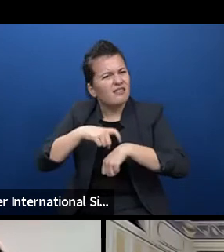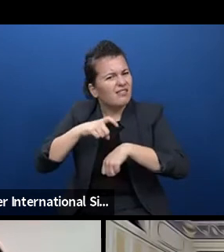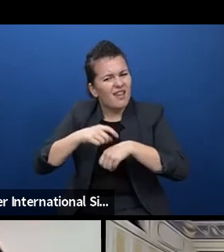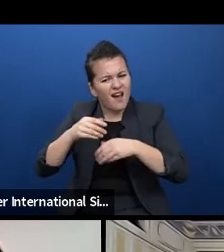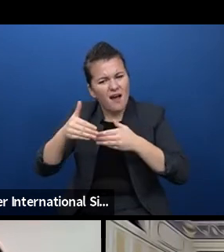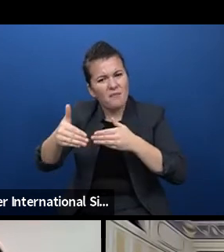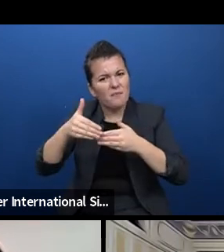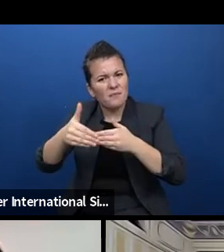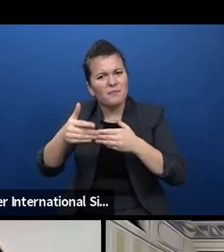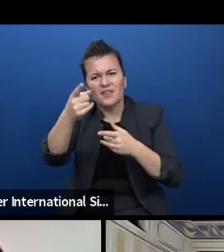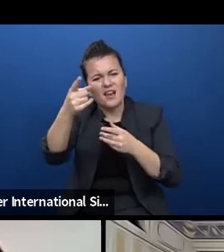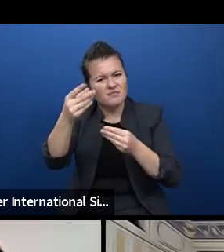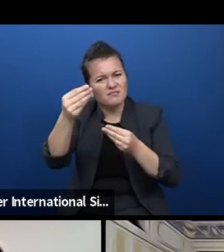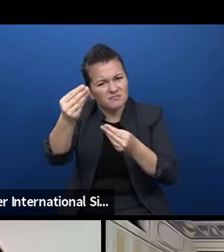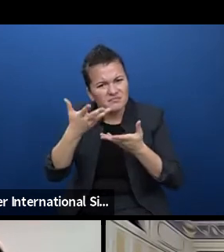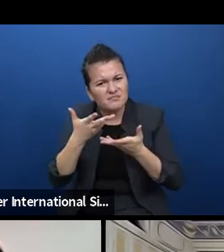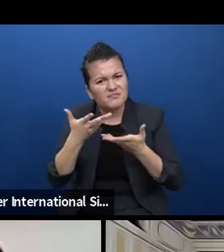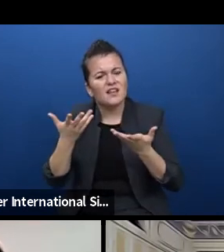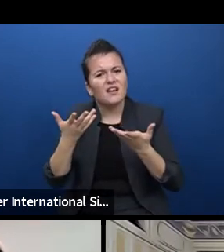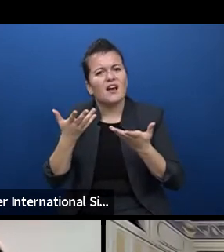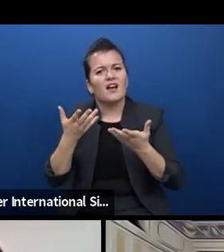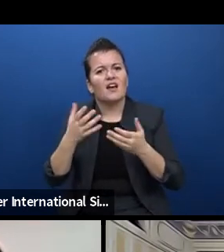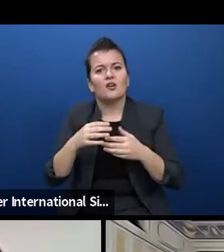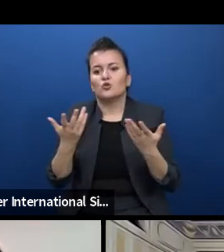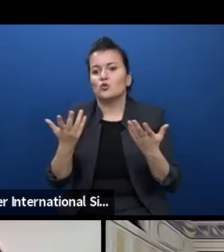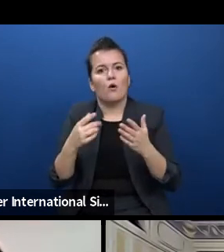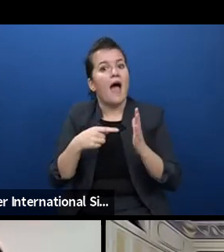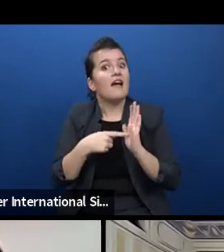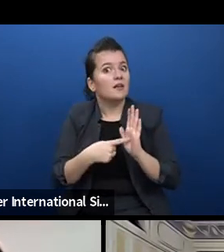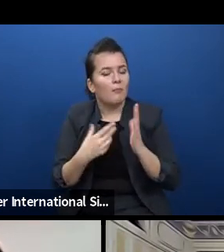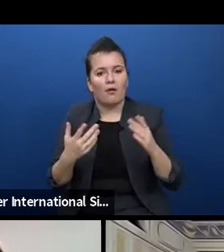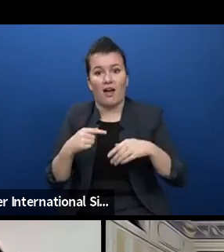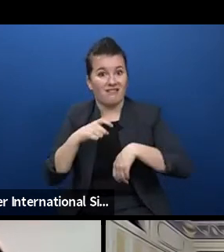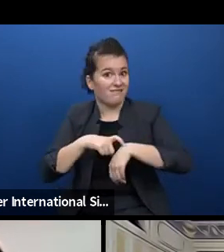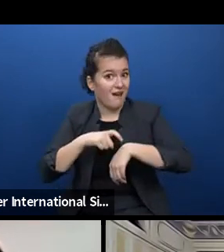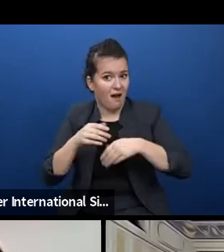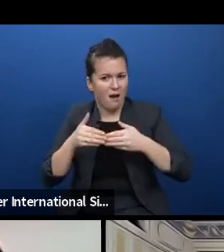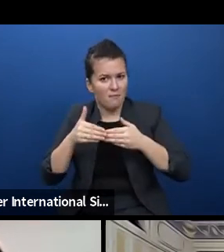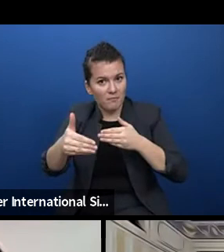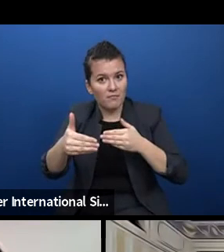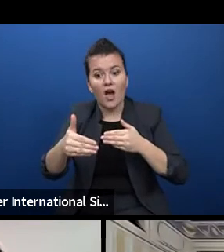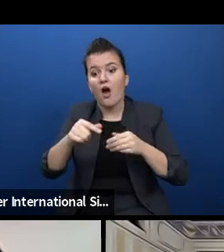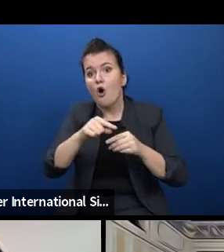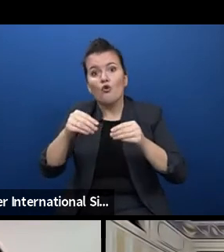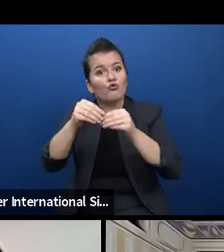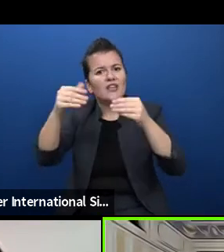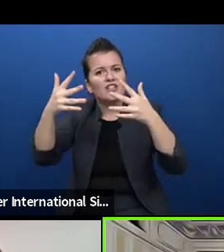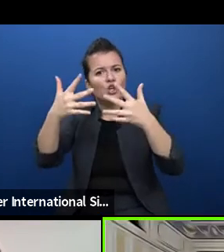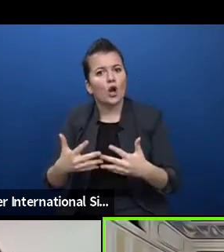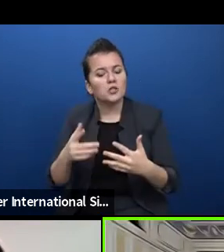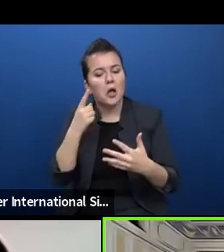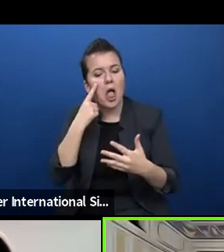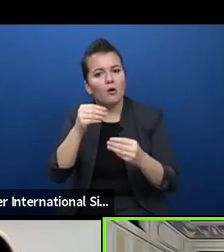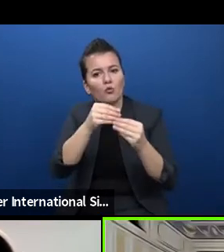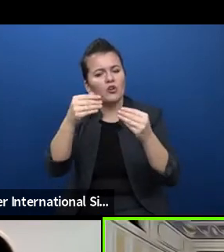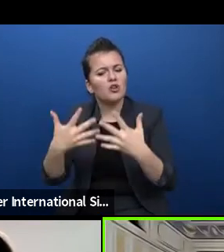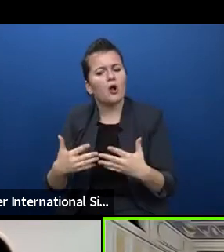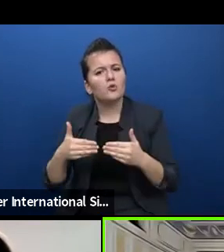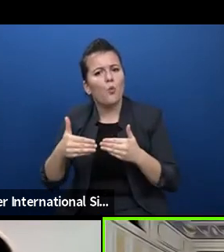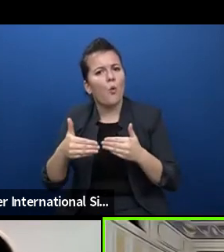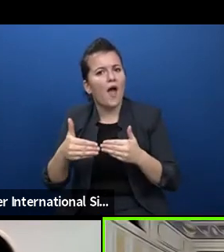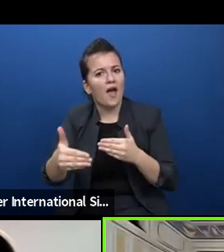this study is? Or for example, when do you expect to have first results? Mm-hmm. Well, the study